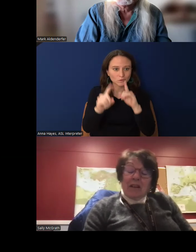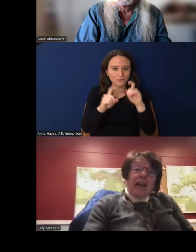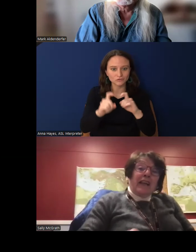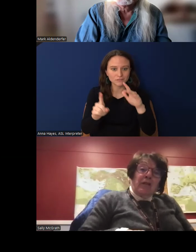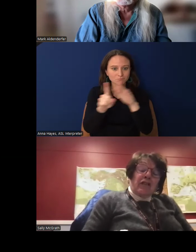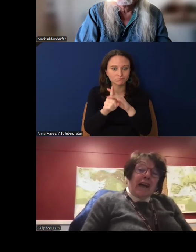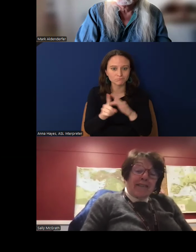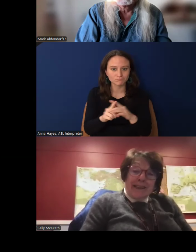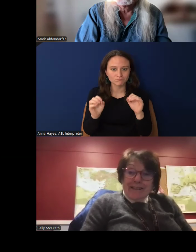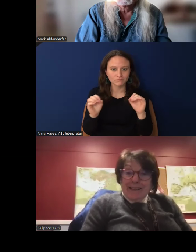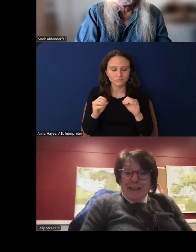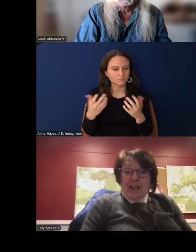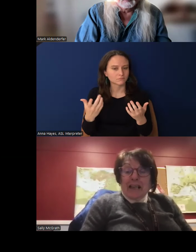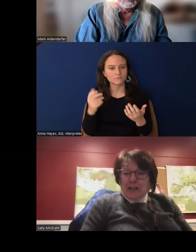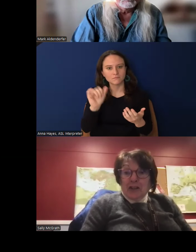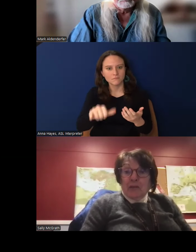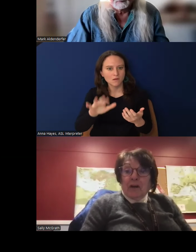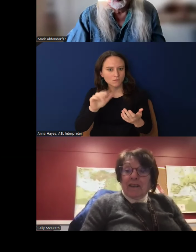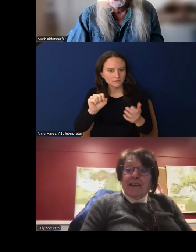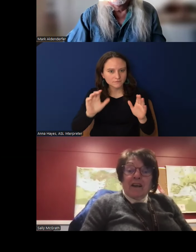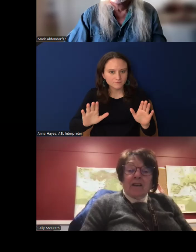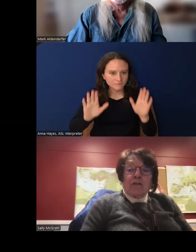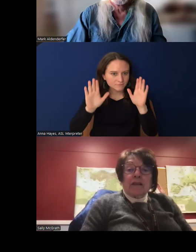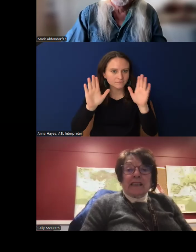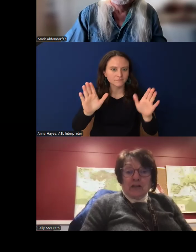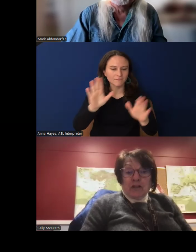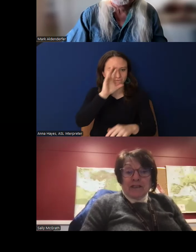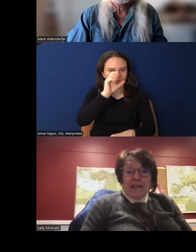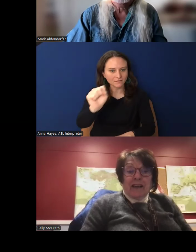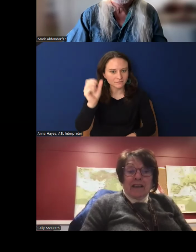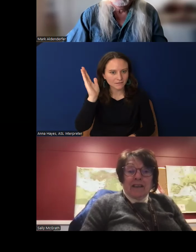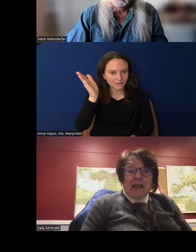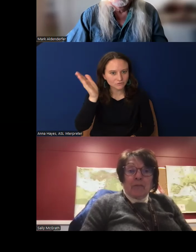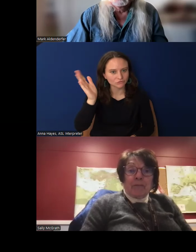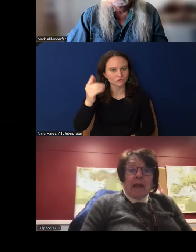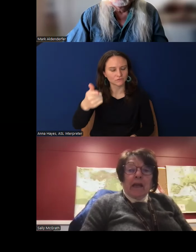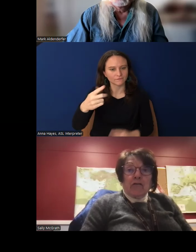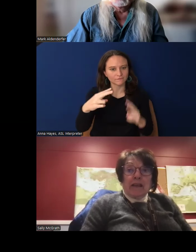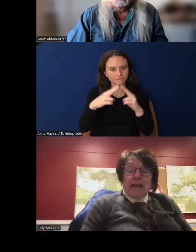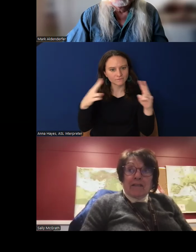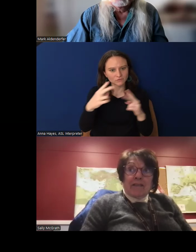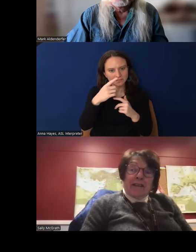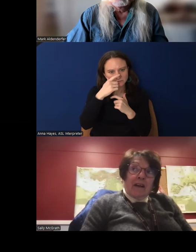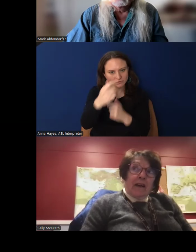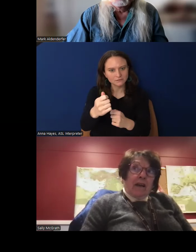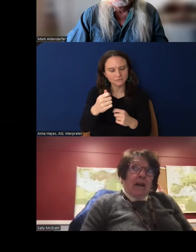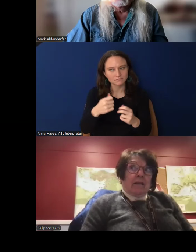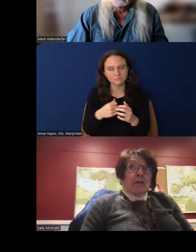but that was a fascinating lecture, Mark. It's really Okay. interesting, and